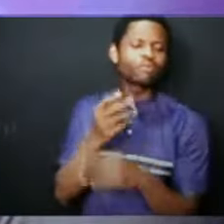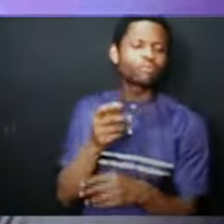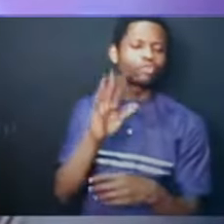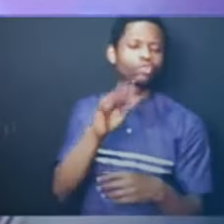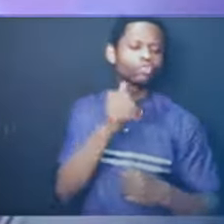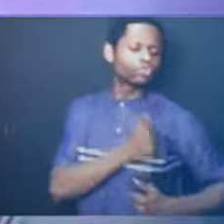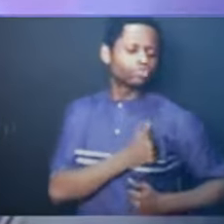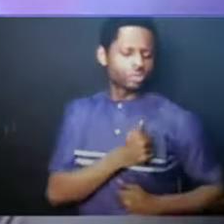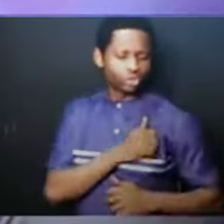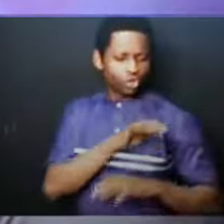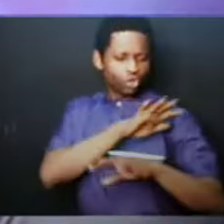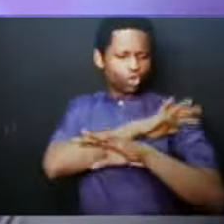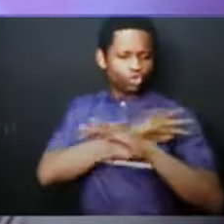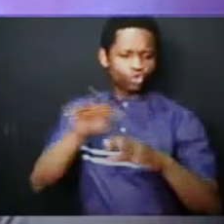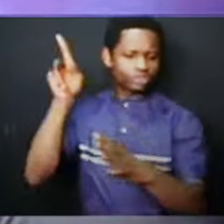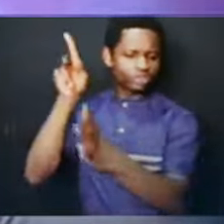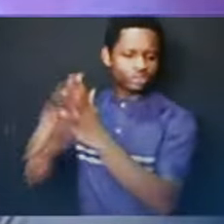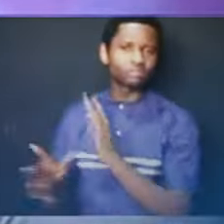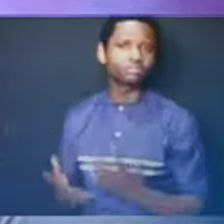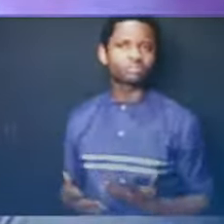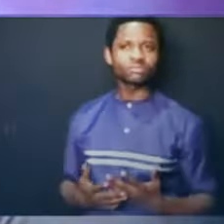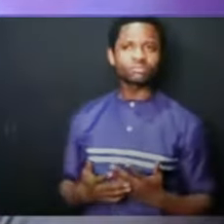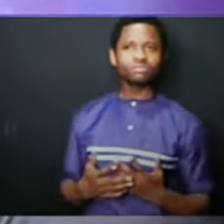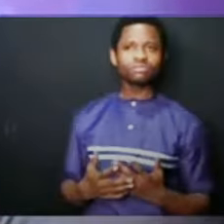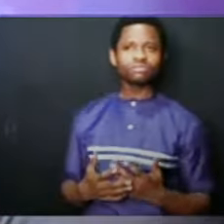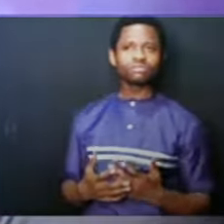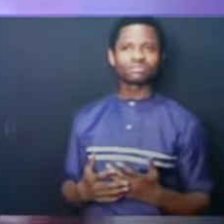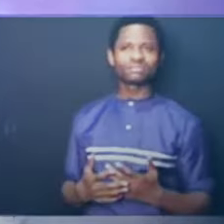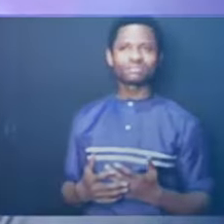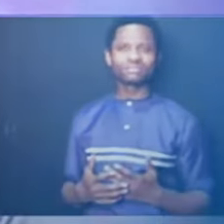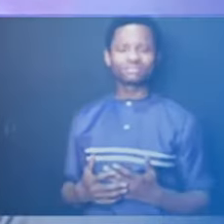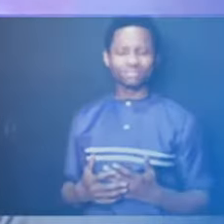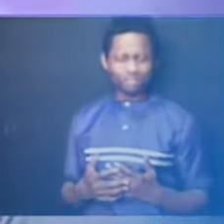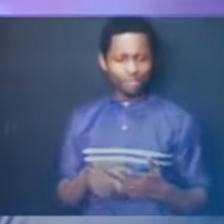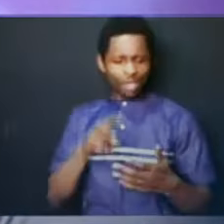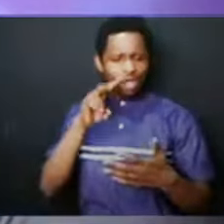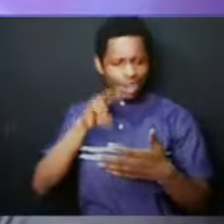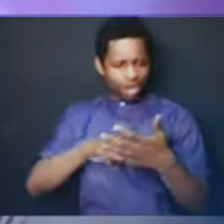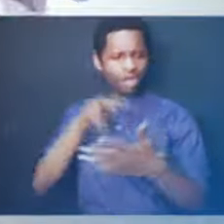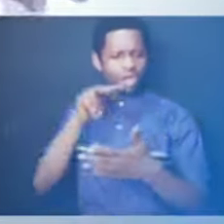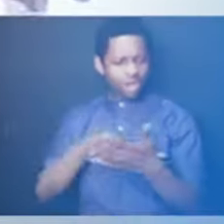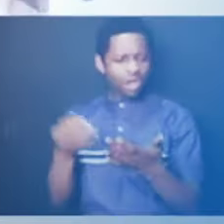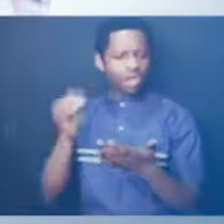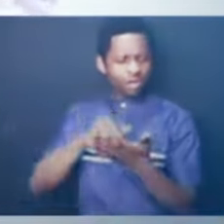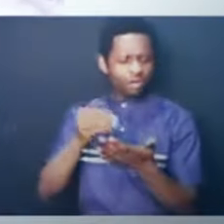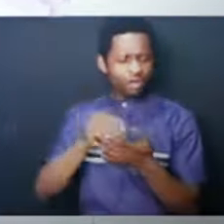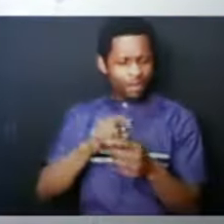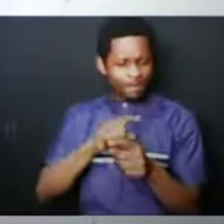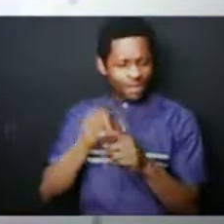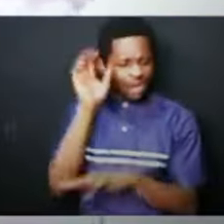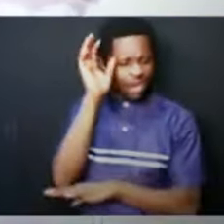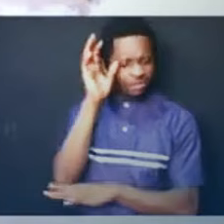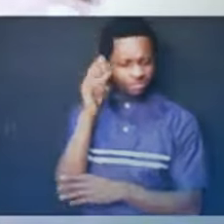I've been reading this scripture, but this afternoon I had a different understanding.